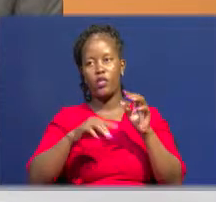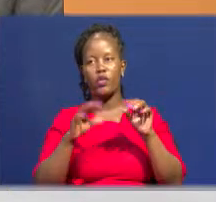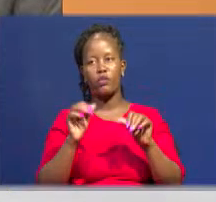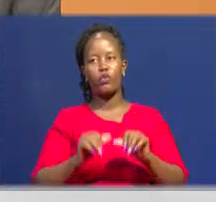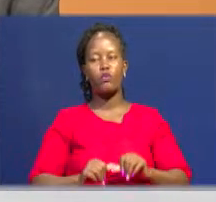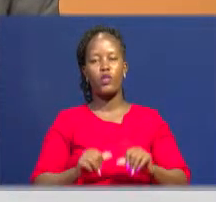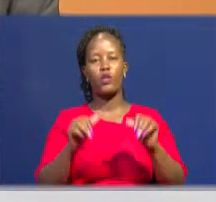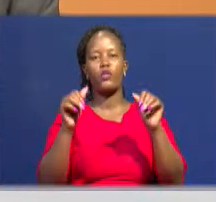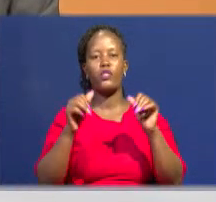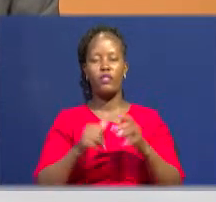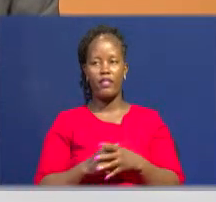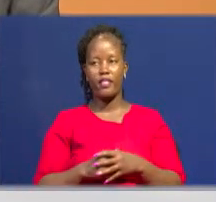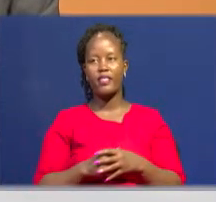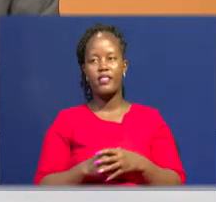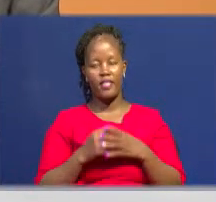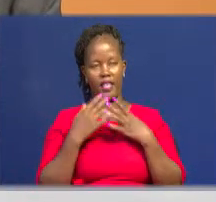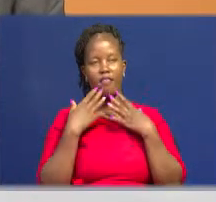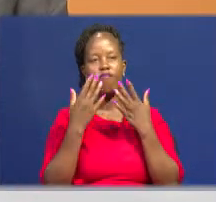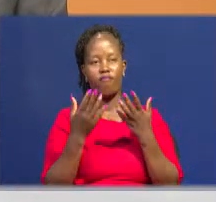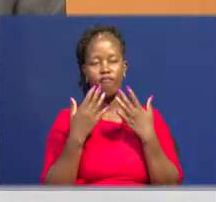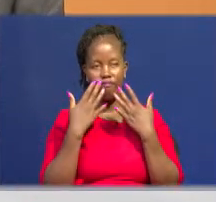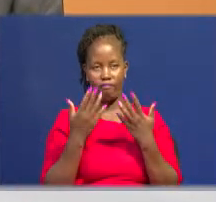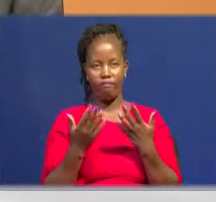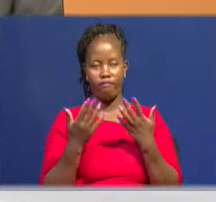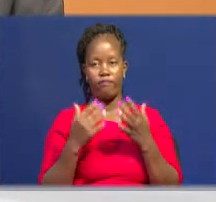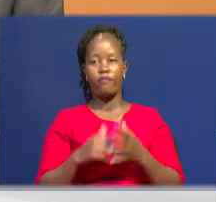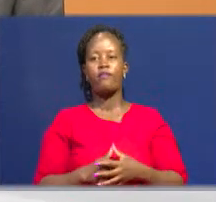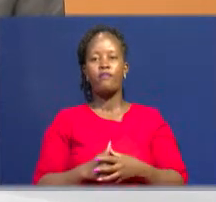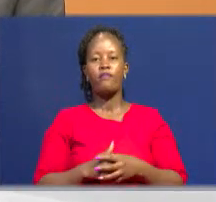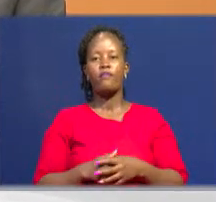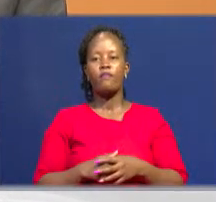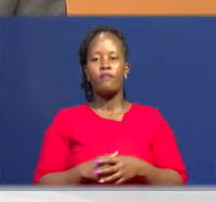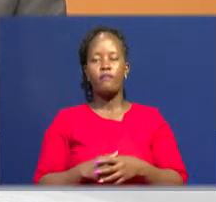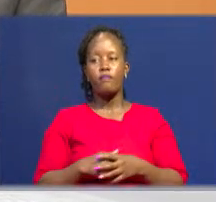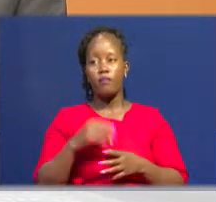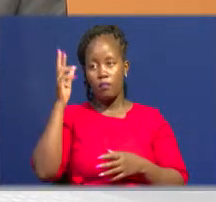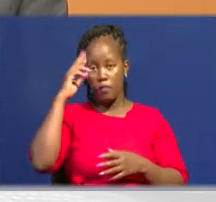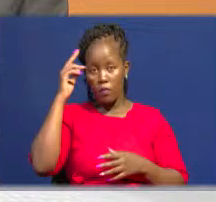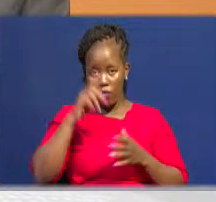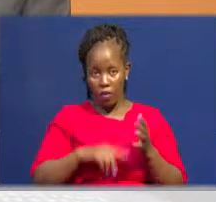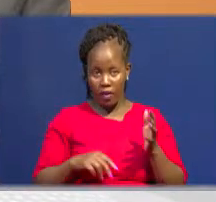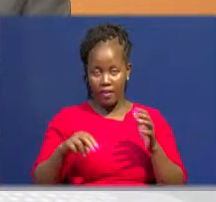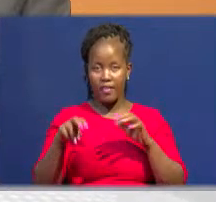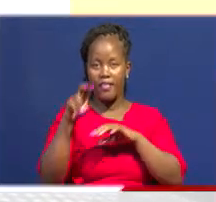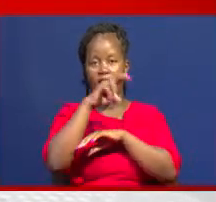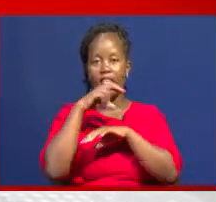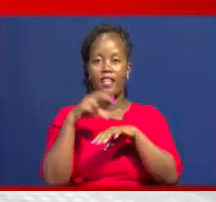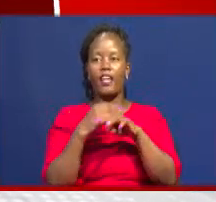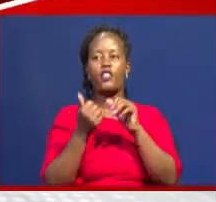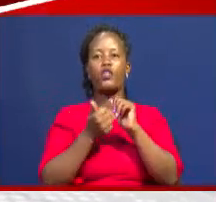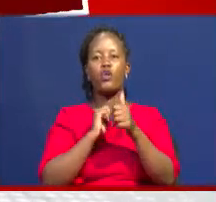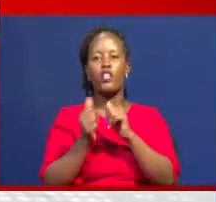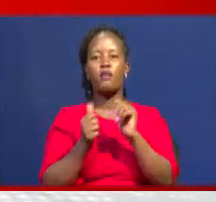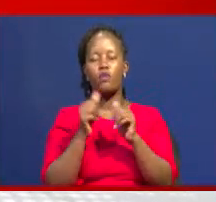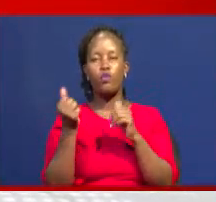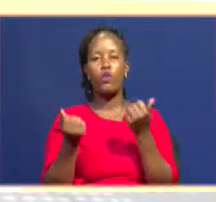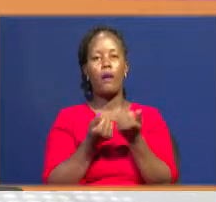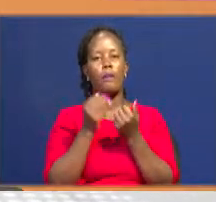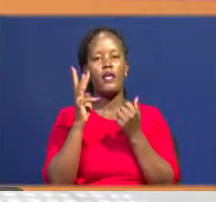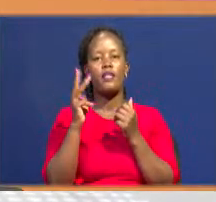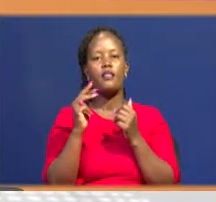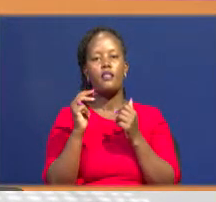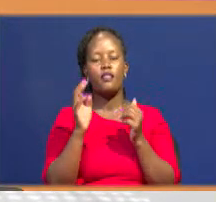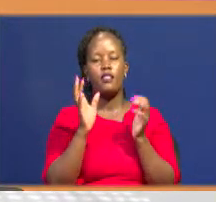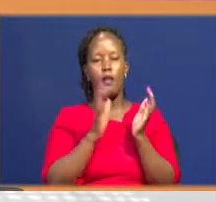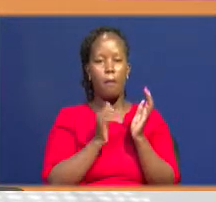you again. Yes, you'll be in Machakos. Yes. So remember that the national games will take place in Machakos. They're going to be organized